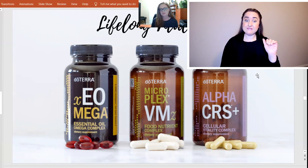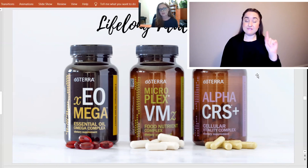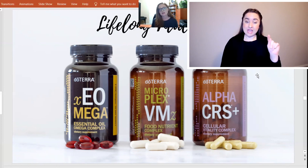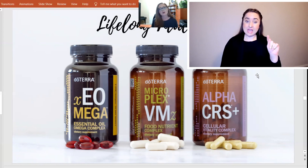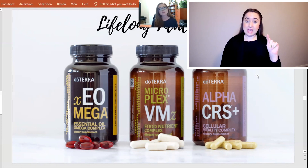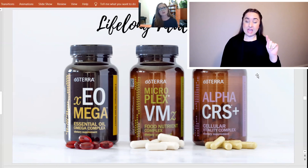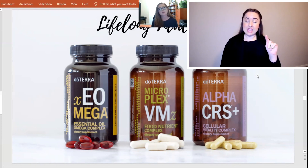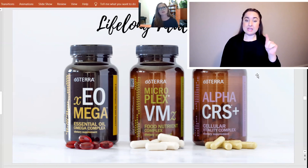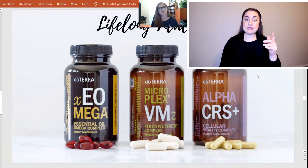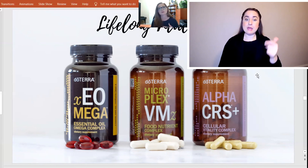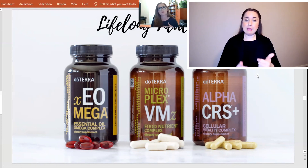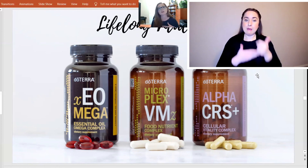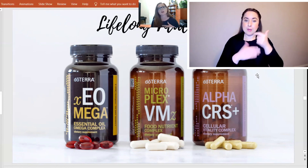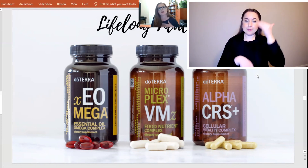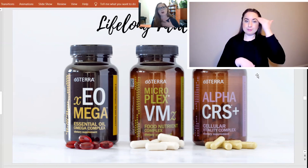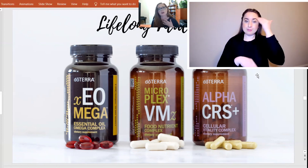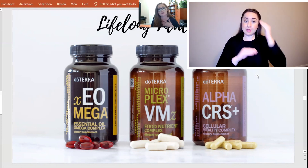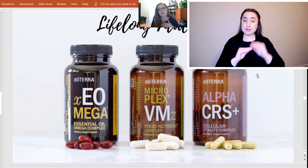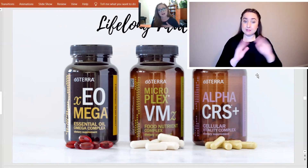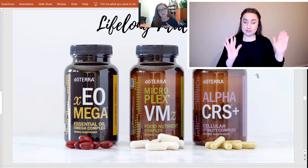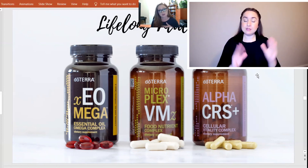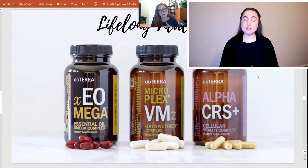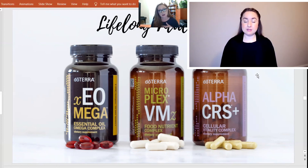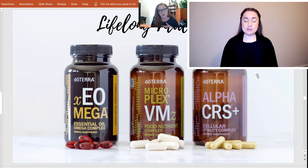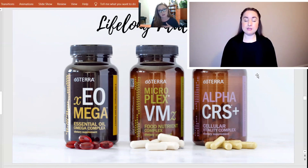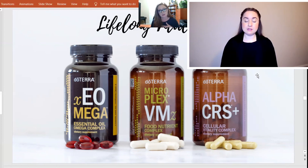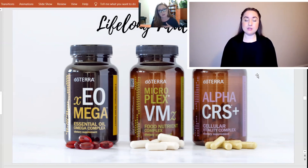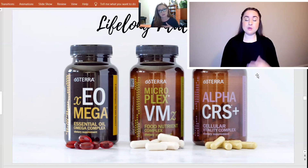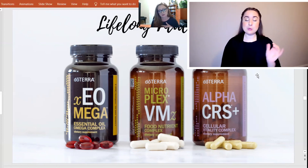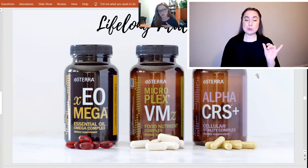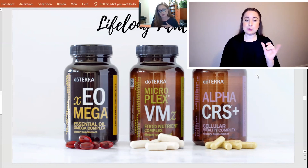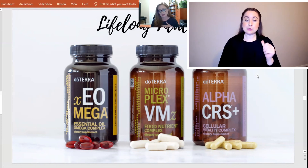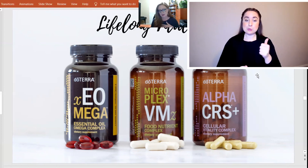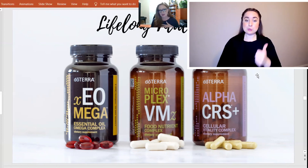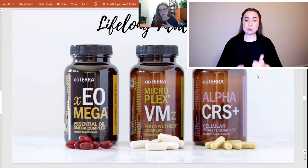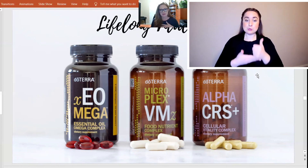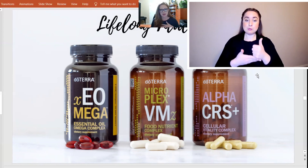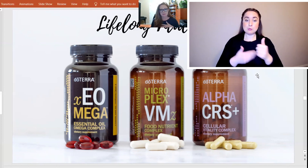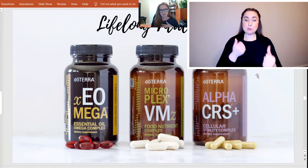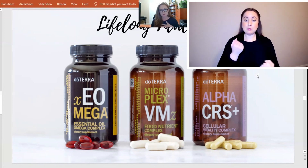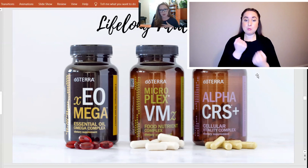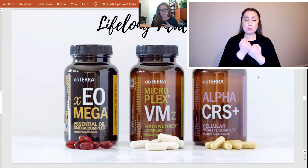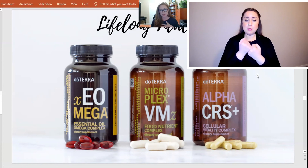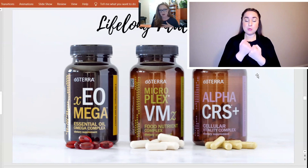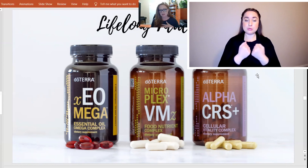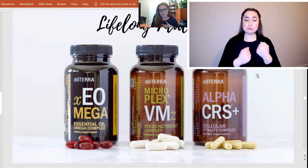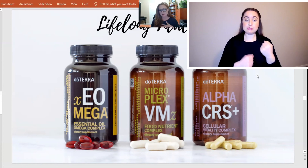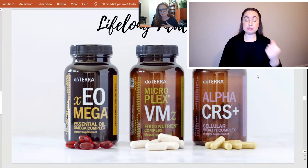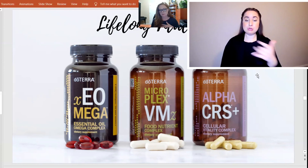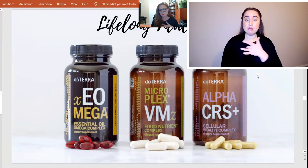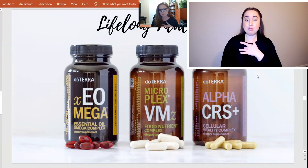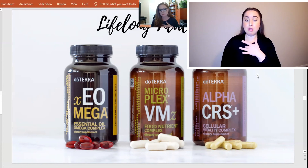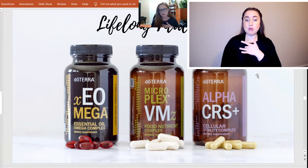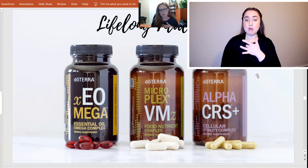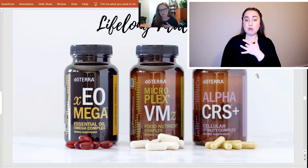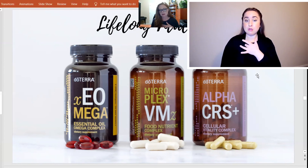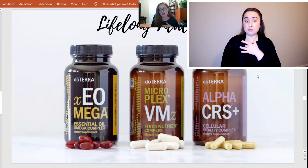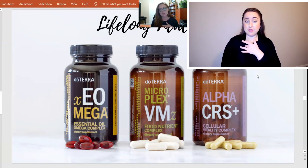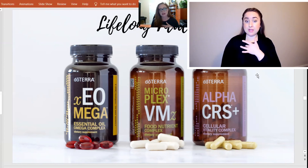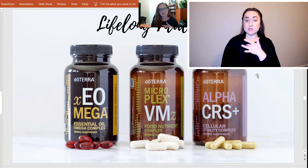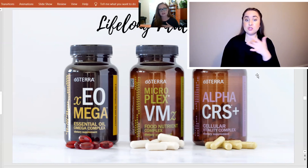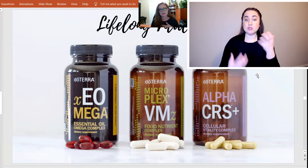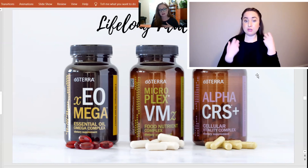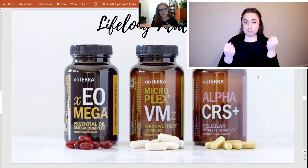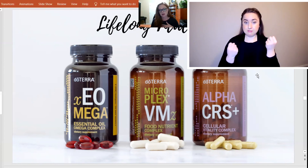It also supports our cardiovascular health. That middle one there is our food nutrient